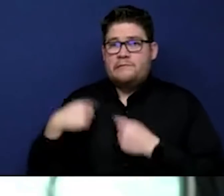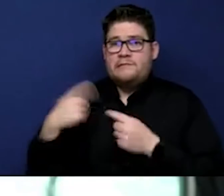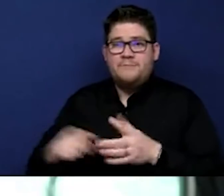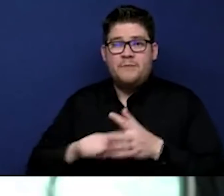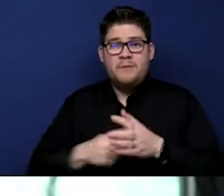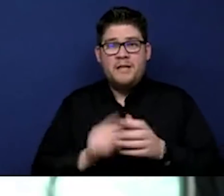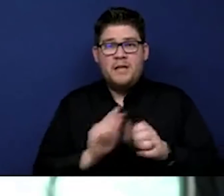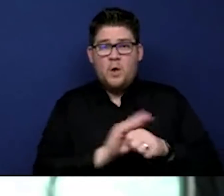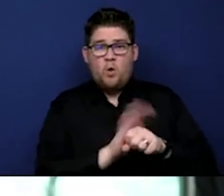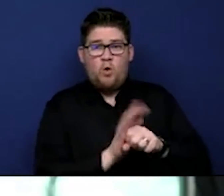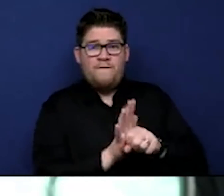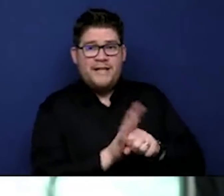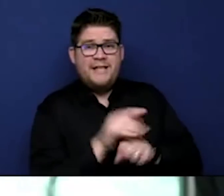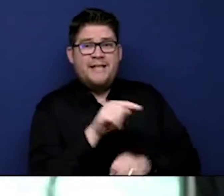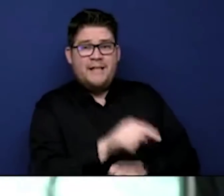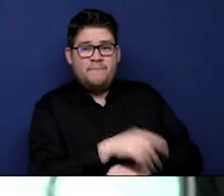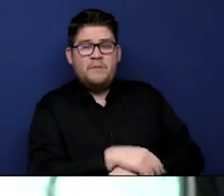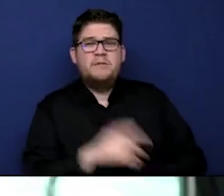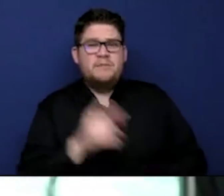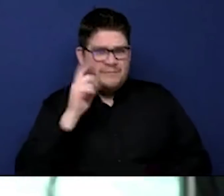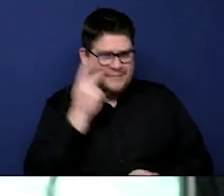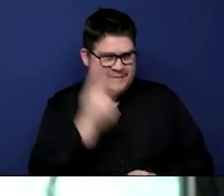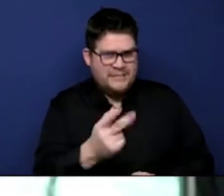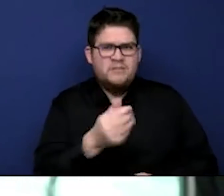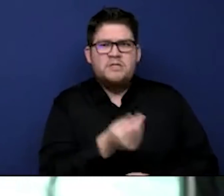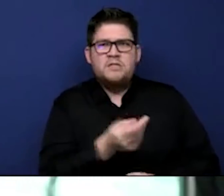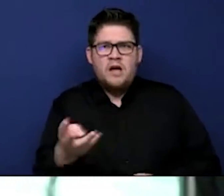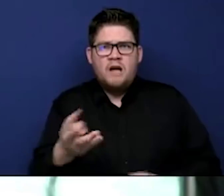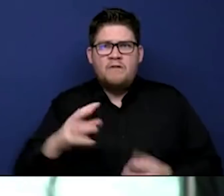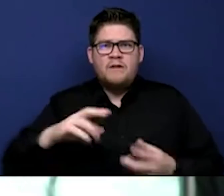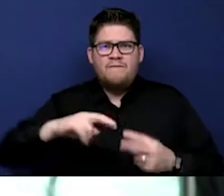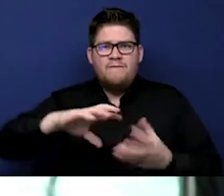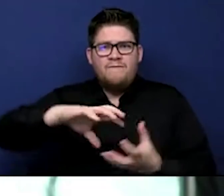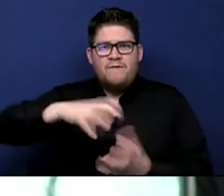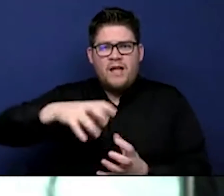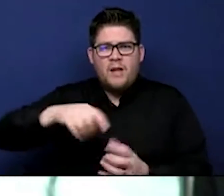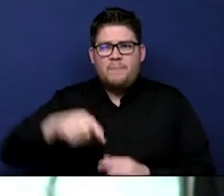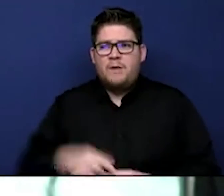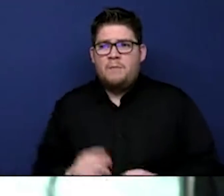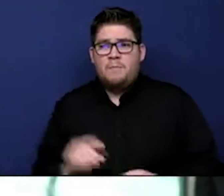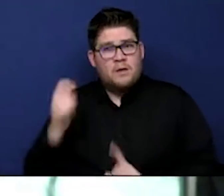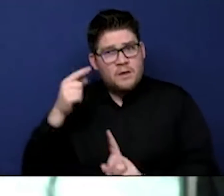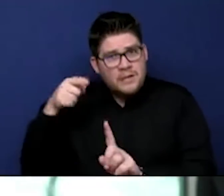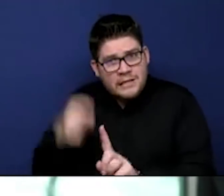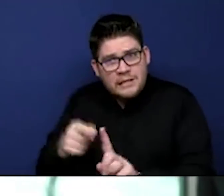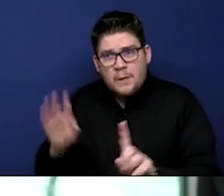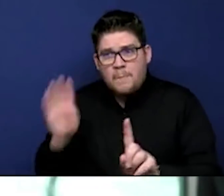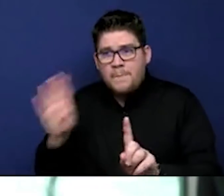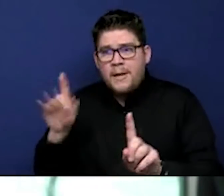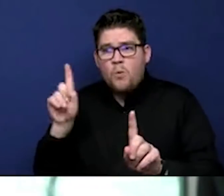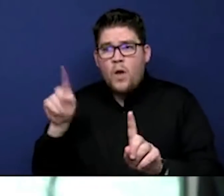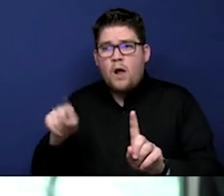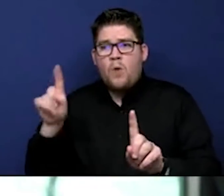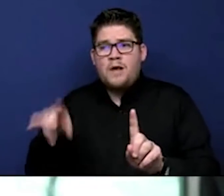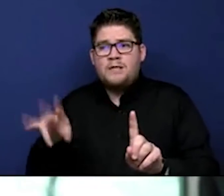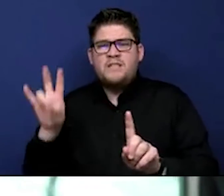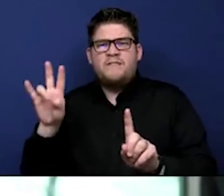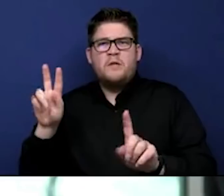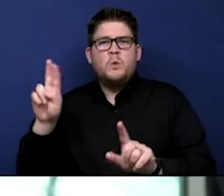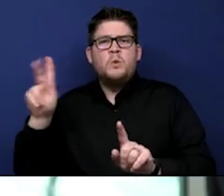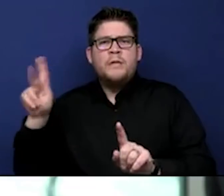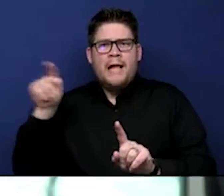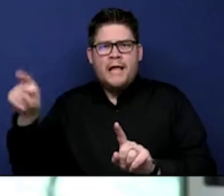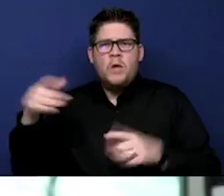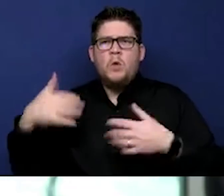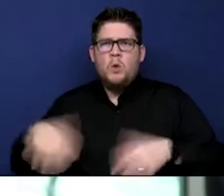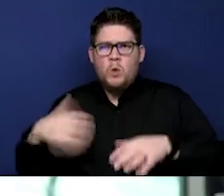common. And in the last 2 months, it's the B117 that's taken over about a third of our cases. But we expect it will continue